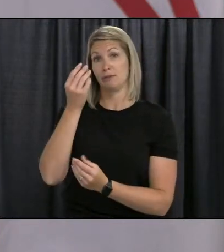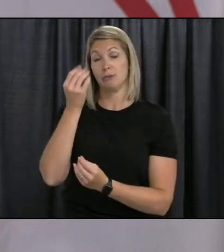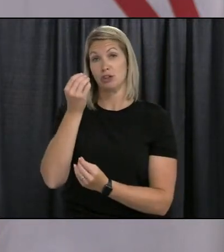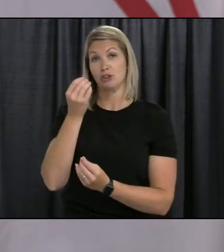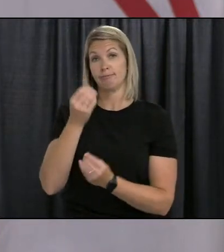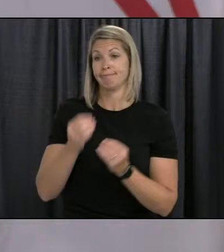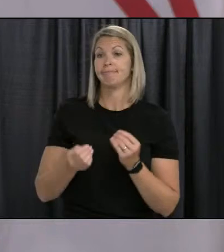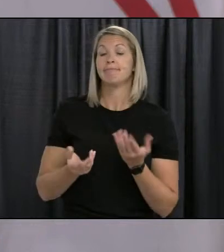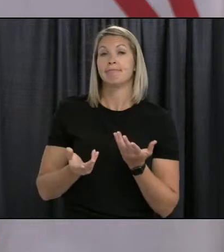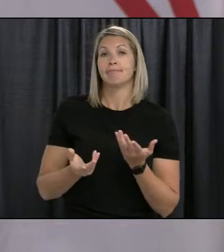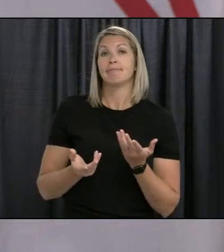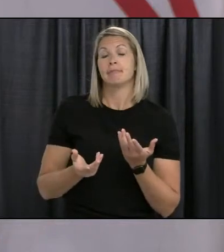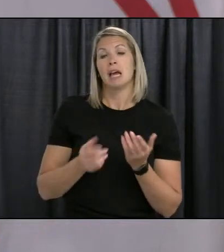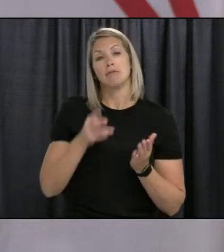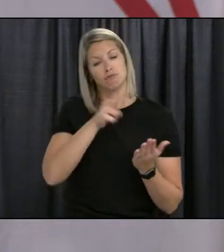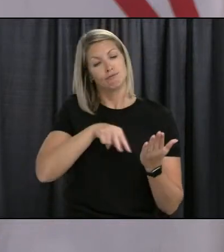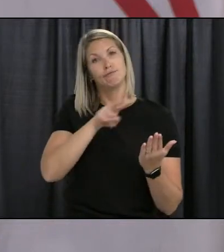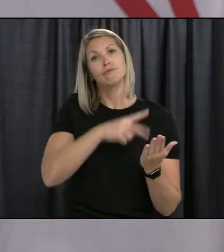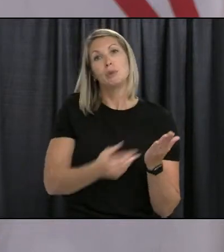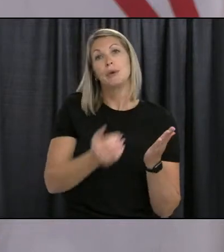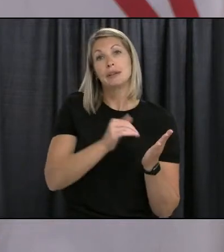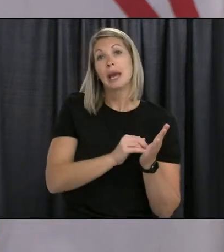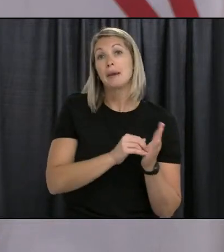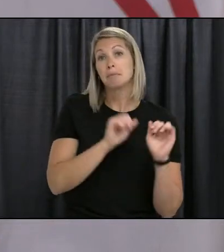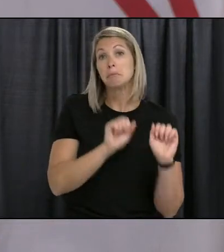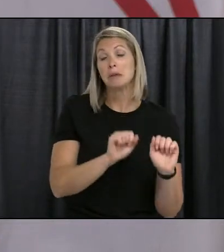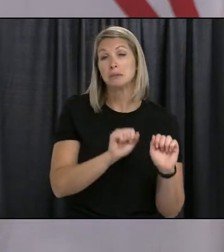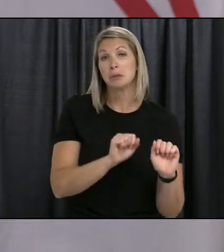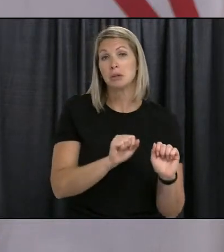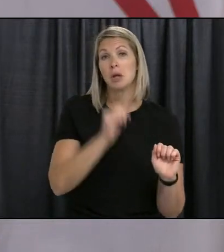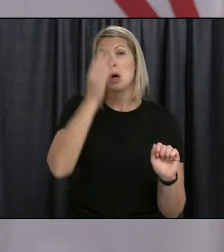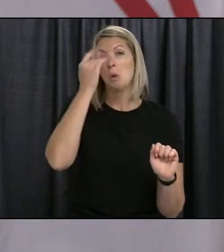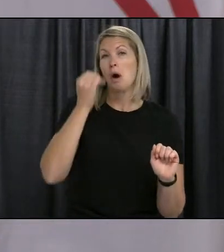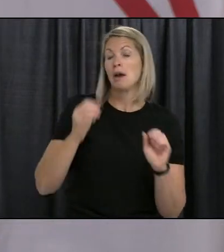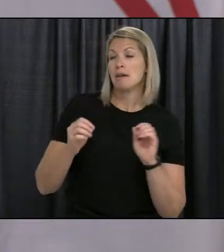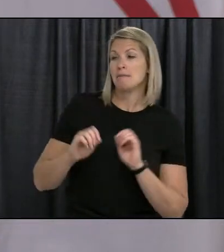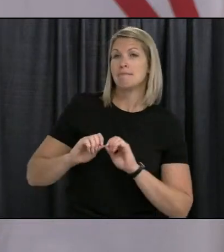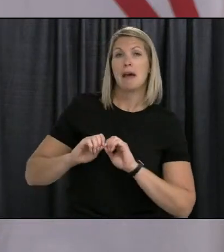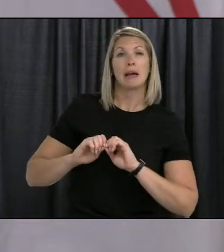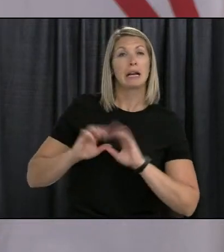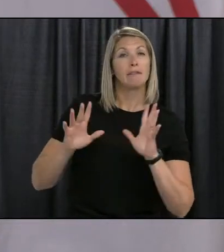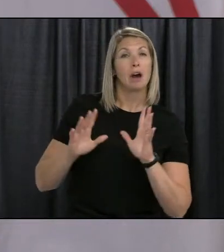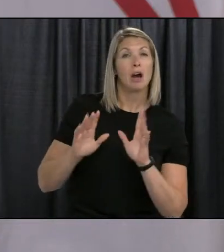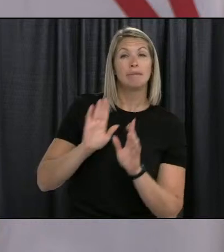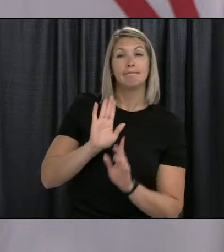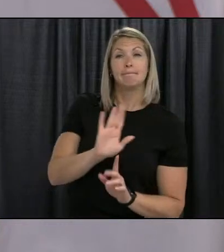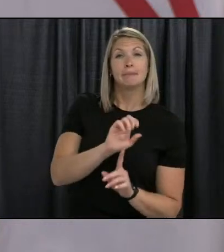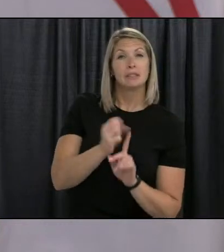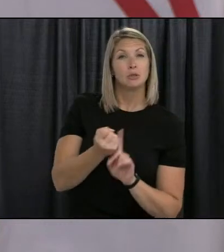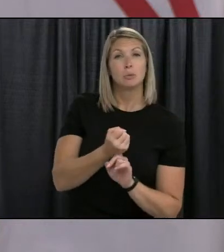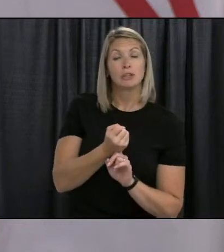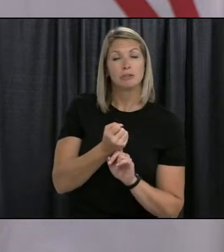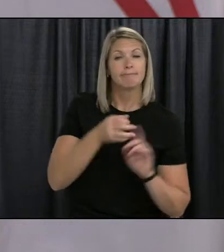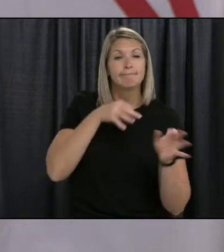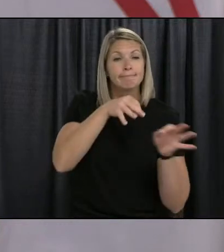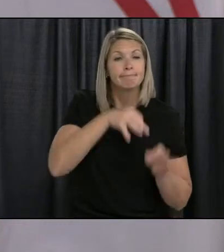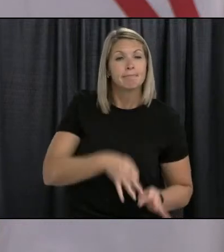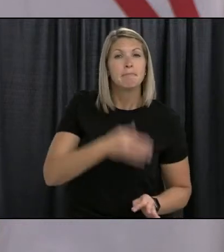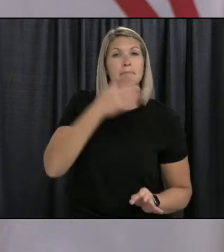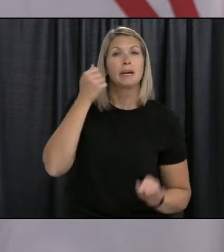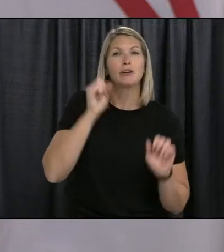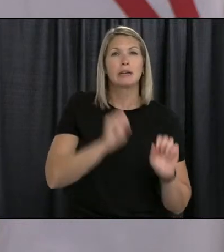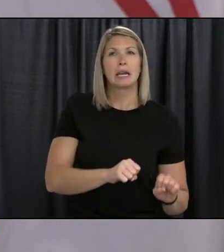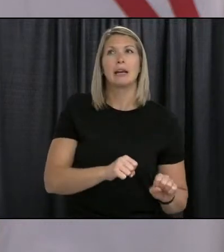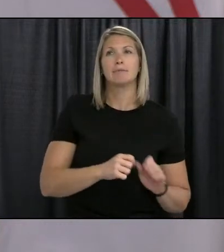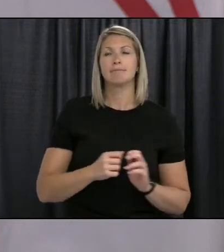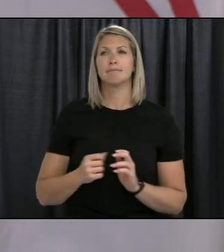And if there is new information that can clarify a situation, then we certainly welcome that. This person Peter,